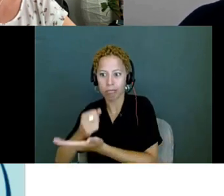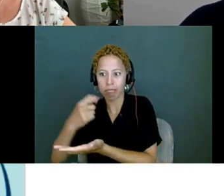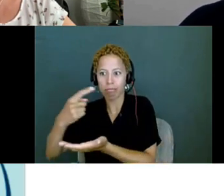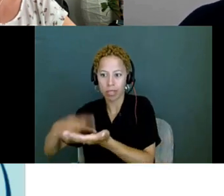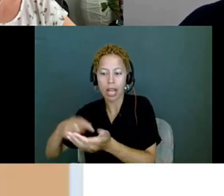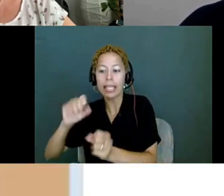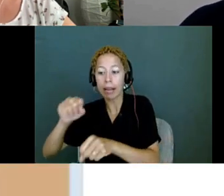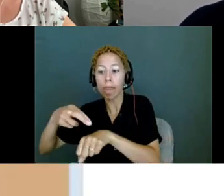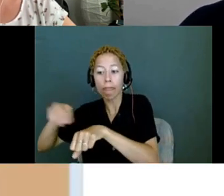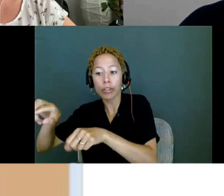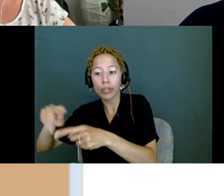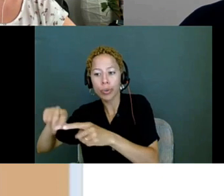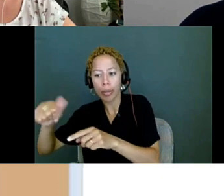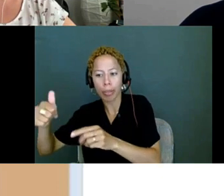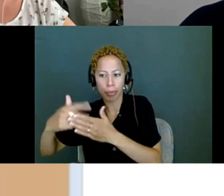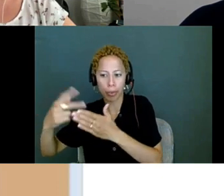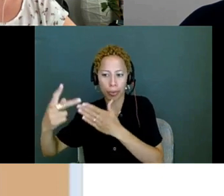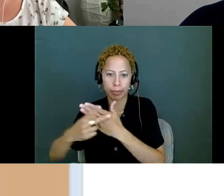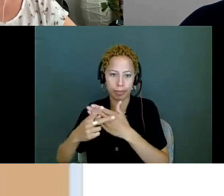Next slide.